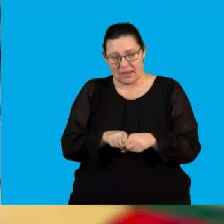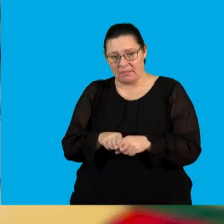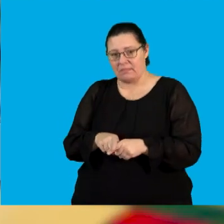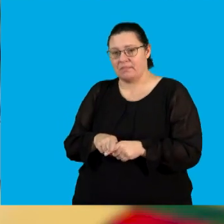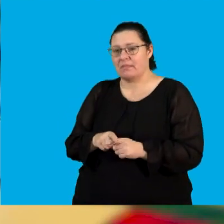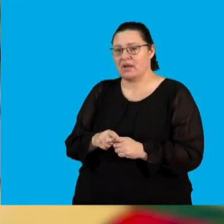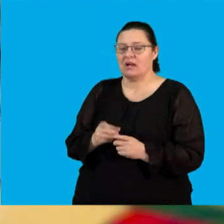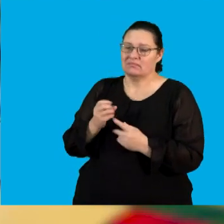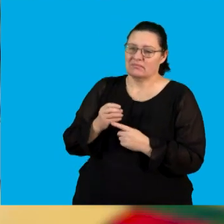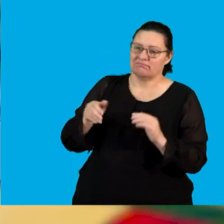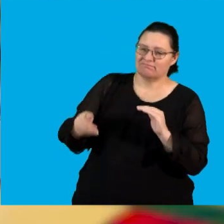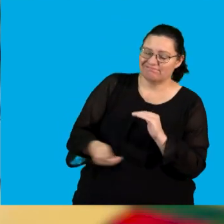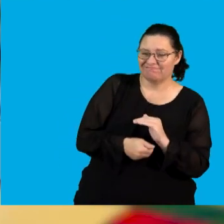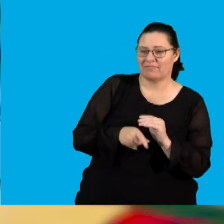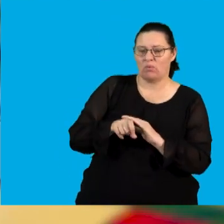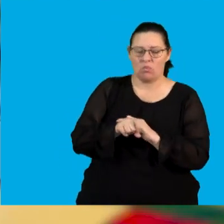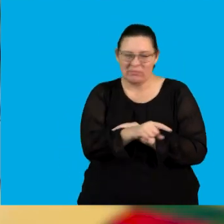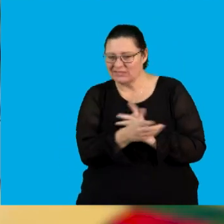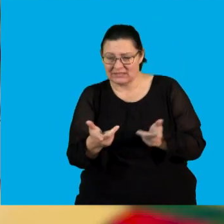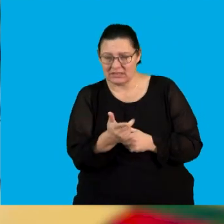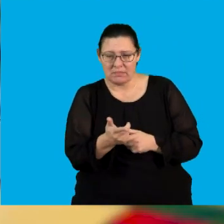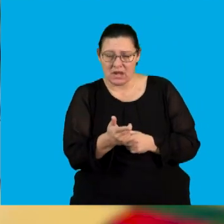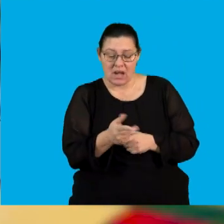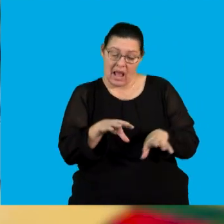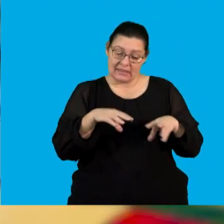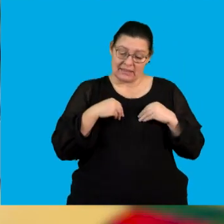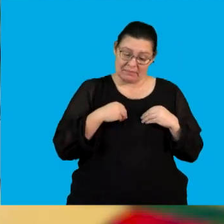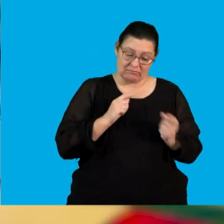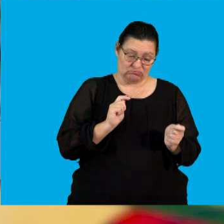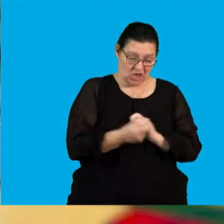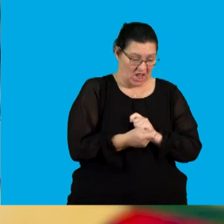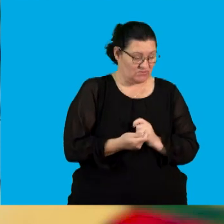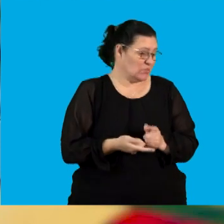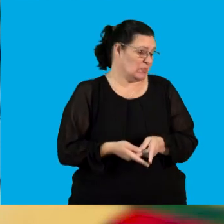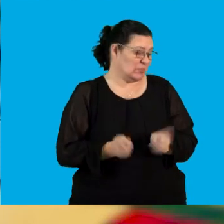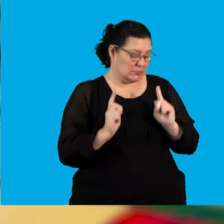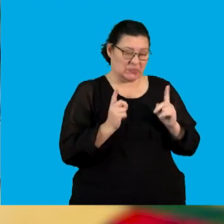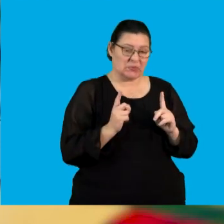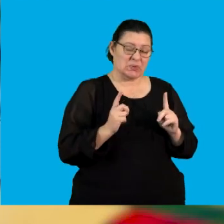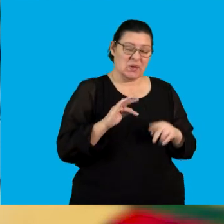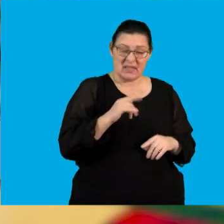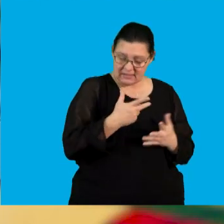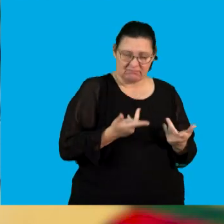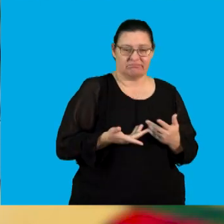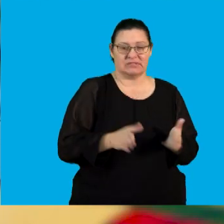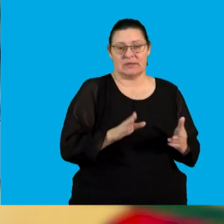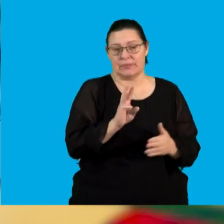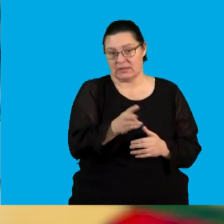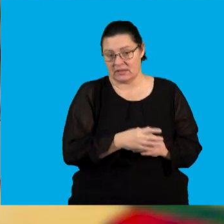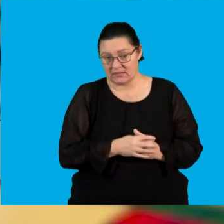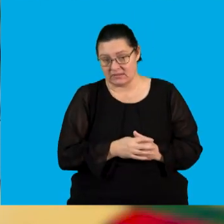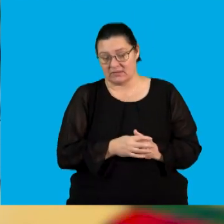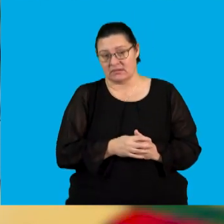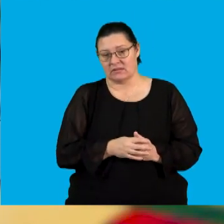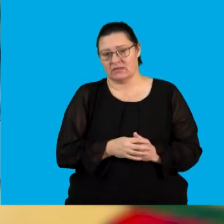talk about the ants that are living underneath the ground. When they're also less tolerant of that change in pH, they're also going to die. So not only